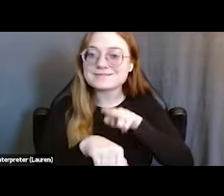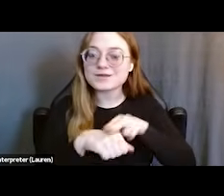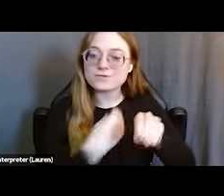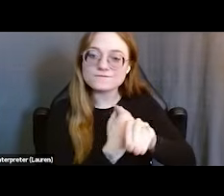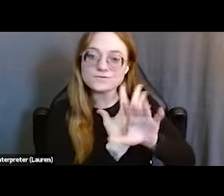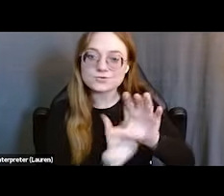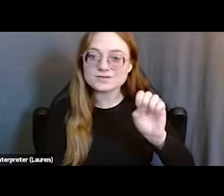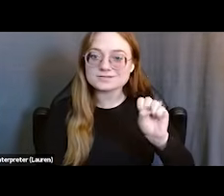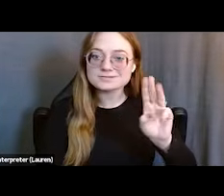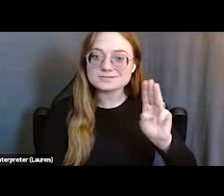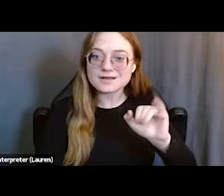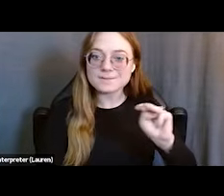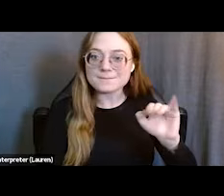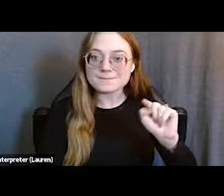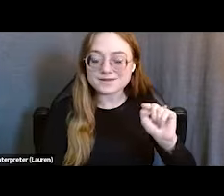entitled